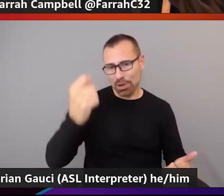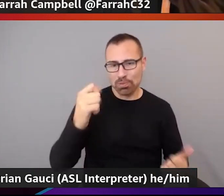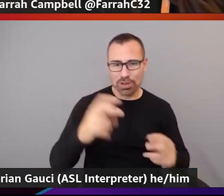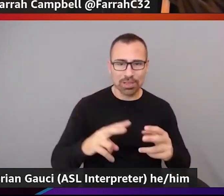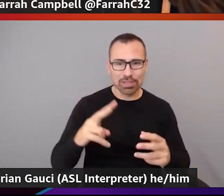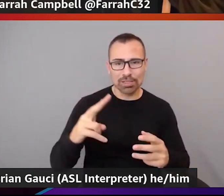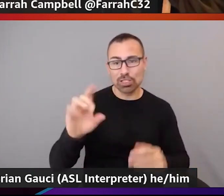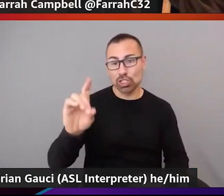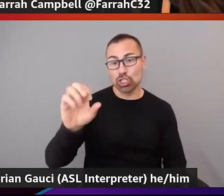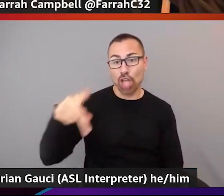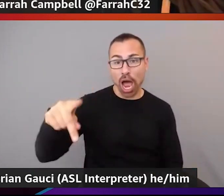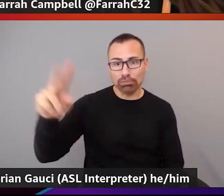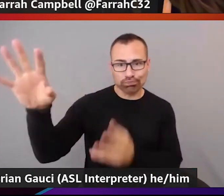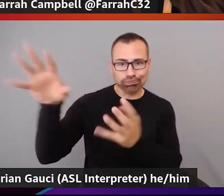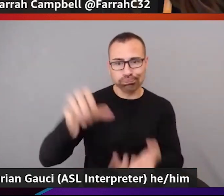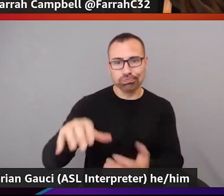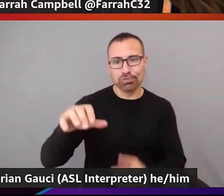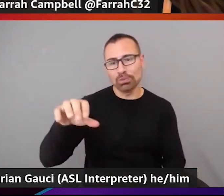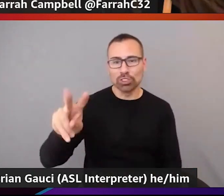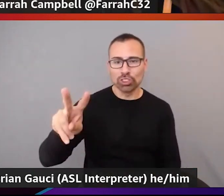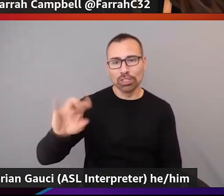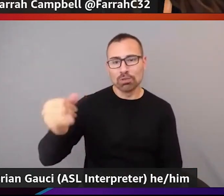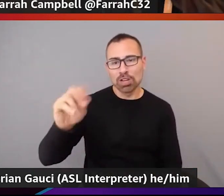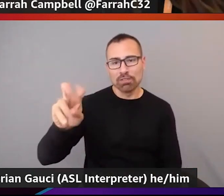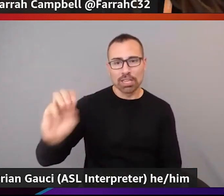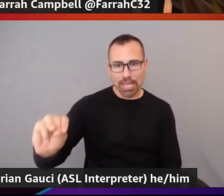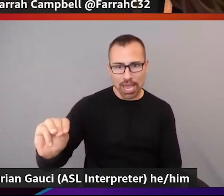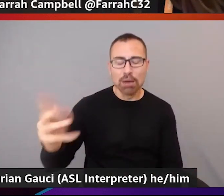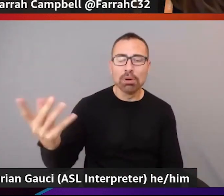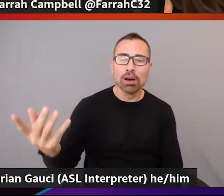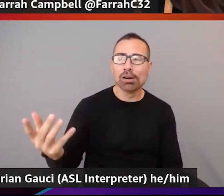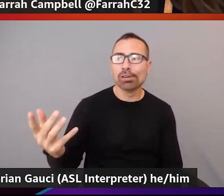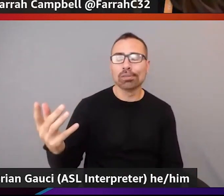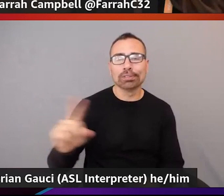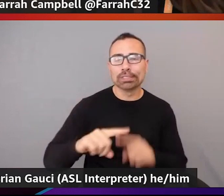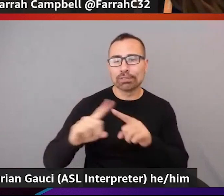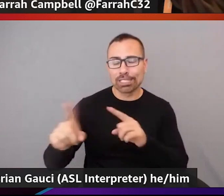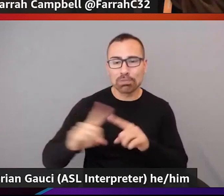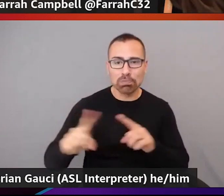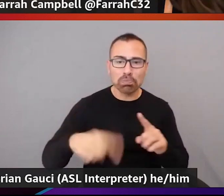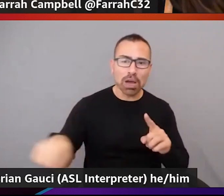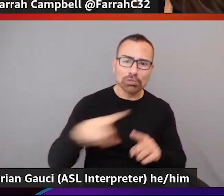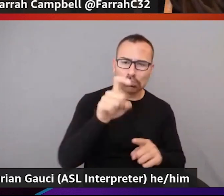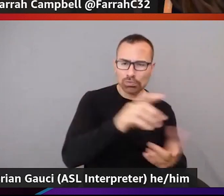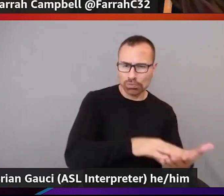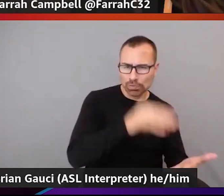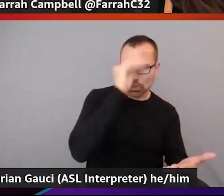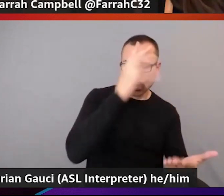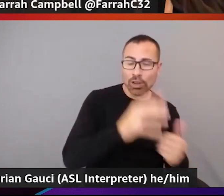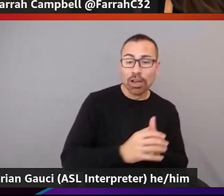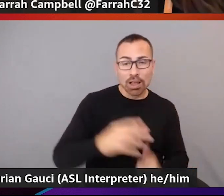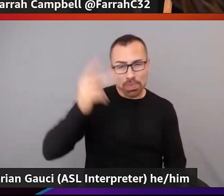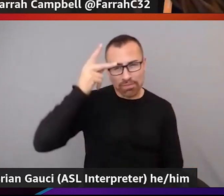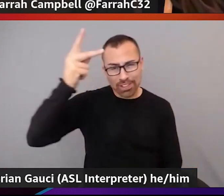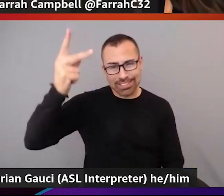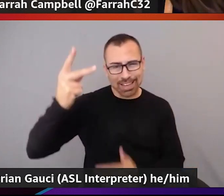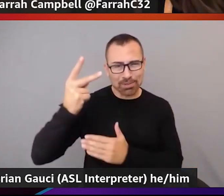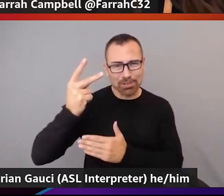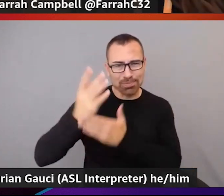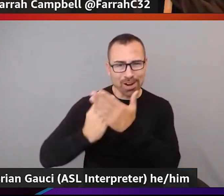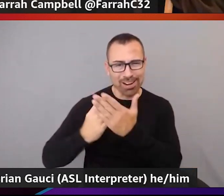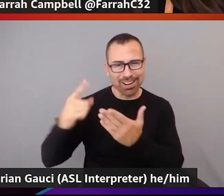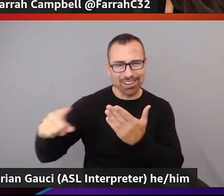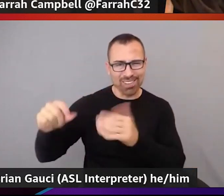So there's definitely a learning curve. Like you said, the philosophical side of things of architecture, kind of stepping back and looking